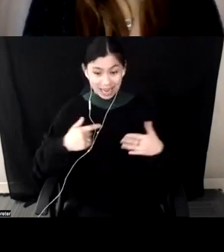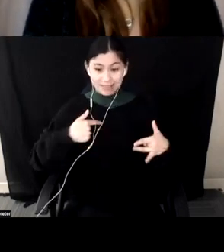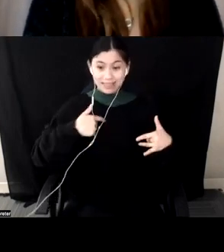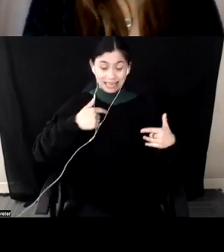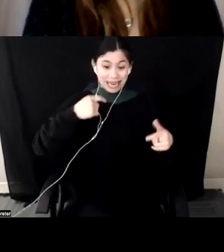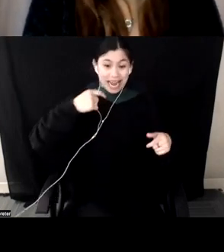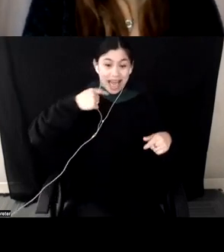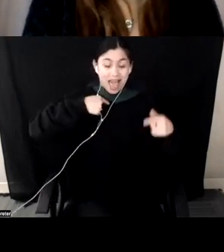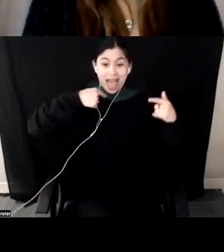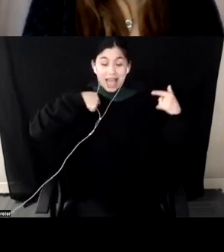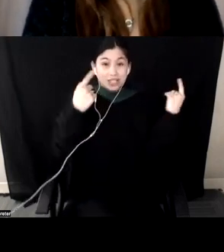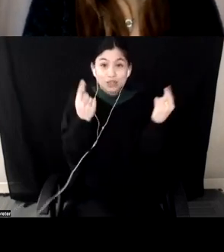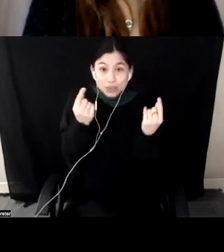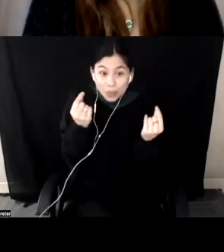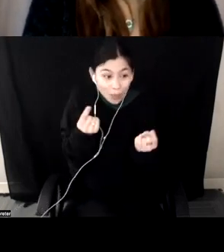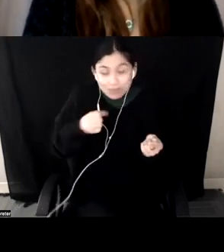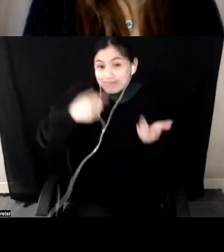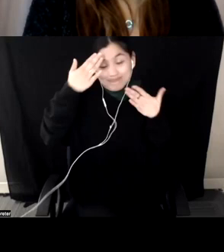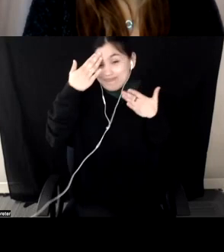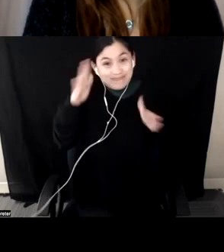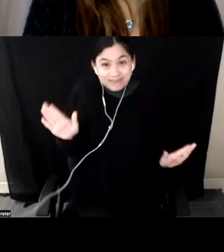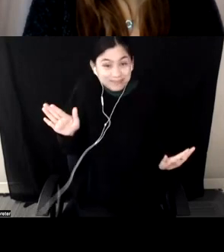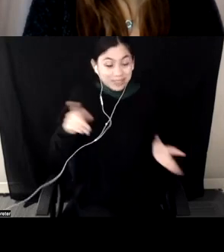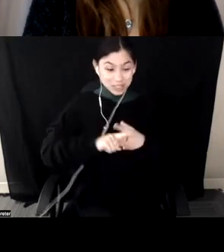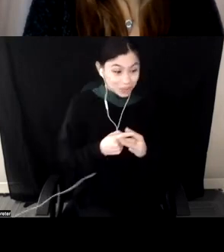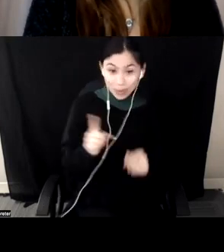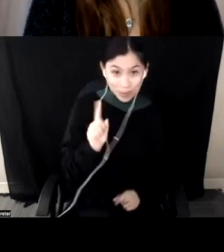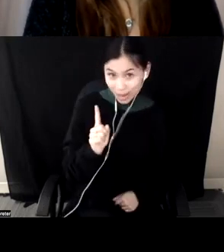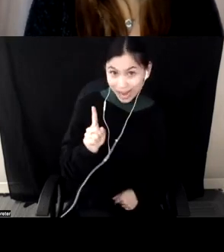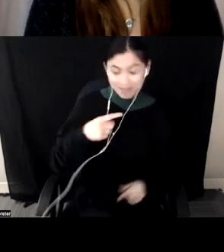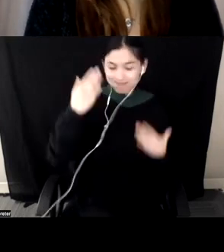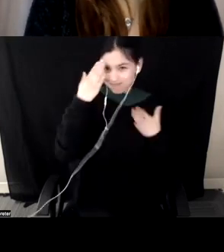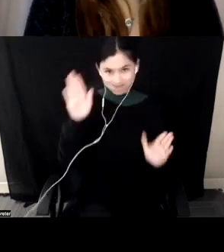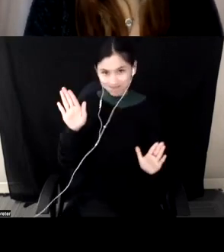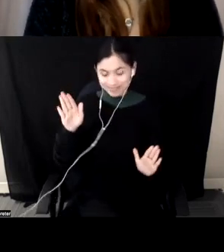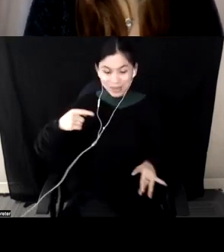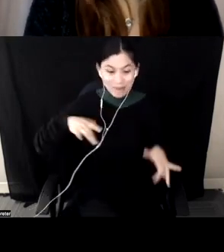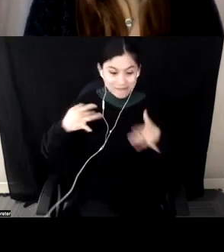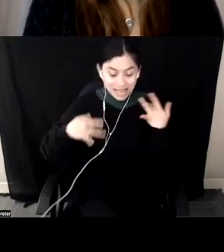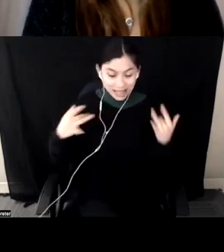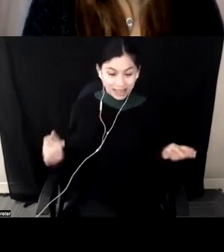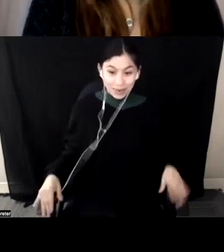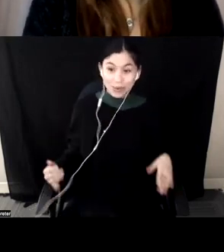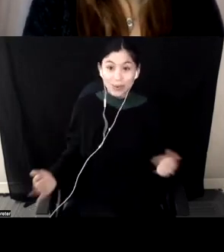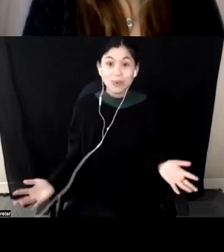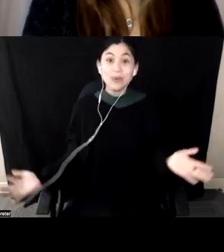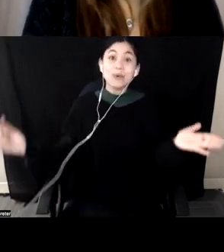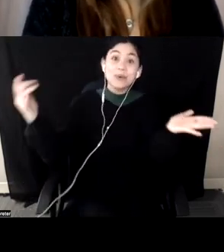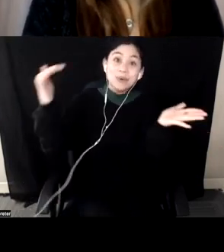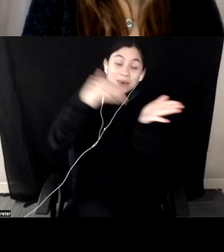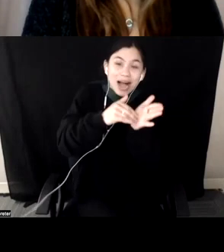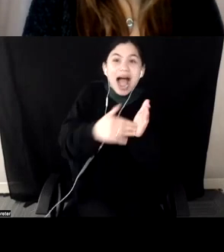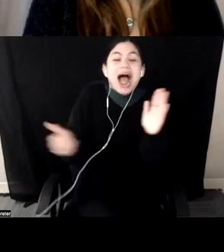even start. So I kind of felt like here I am again. It's a brand new journey. It's